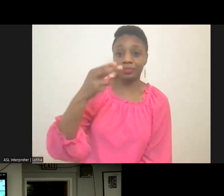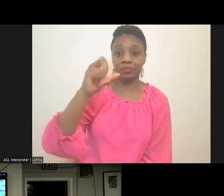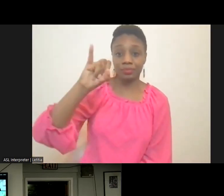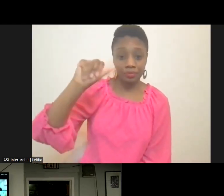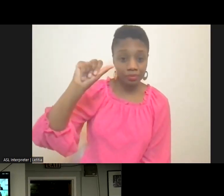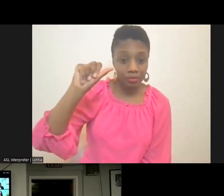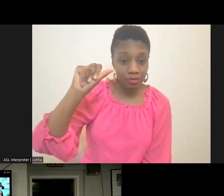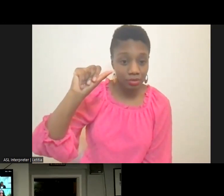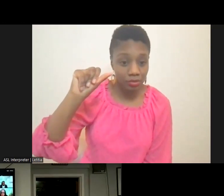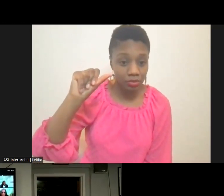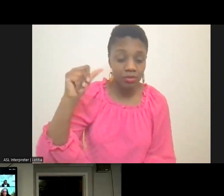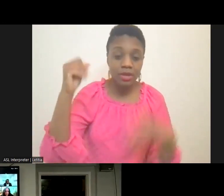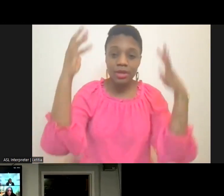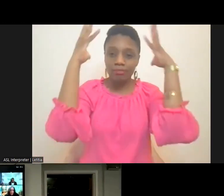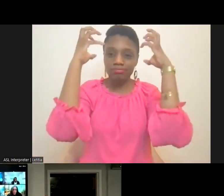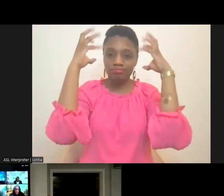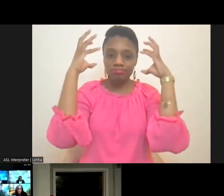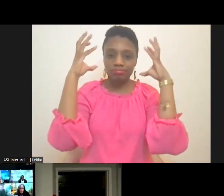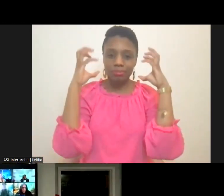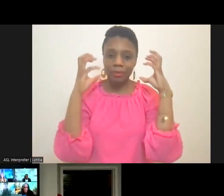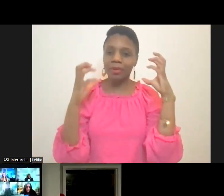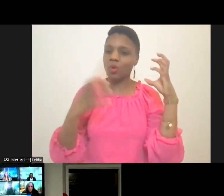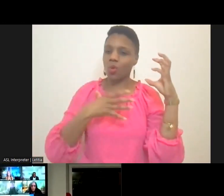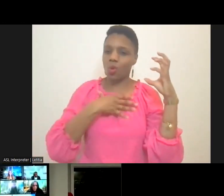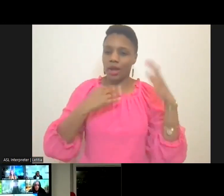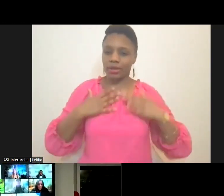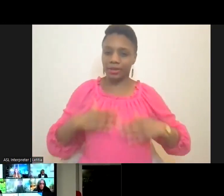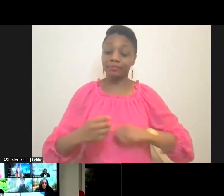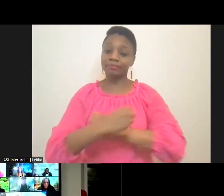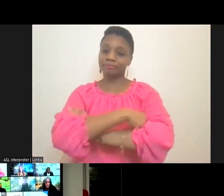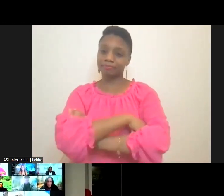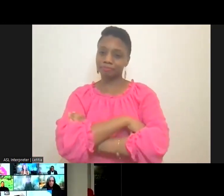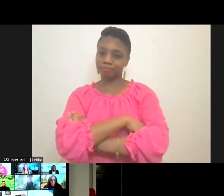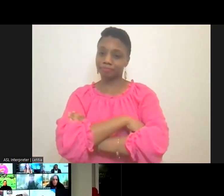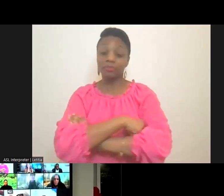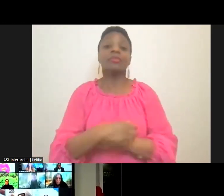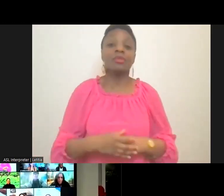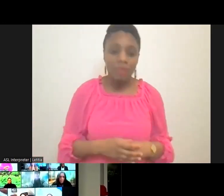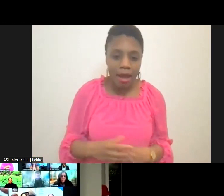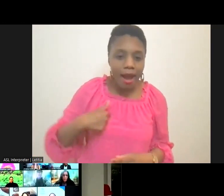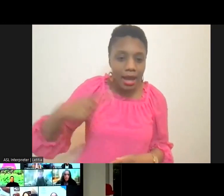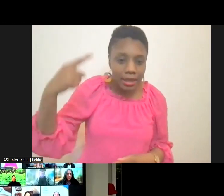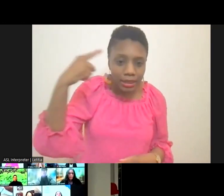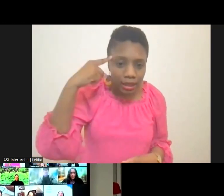yeah, seconding all of that. I guess I wonder if rather than just like